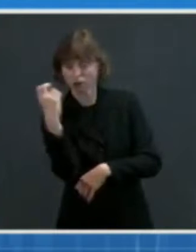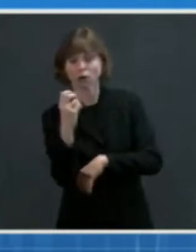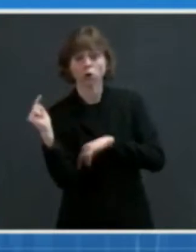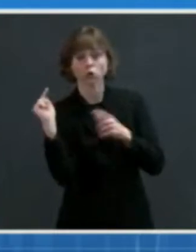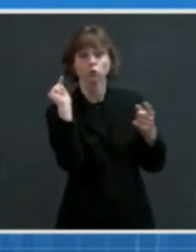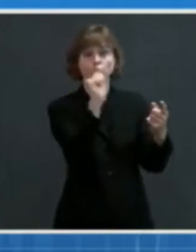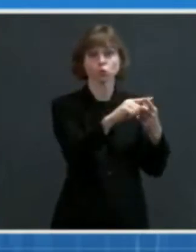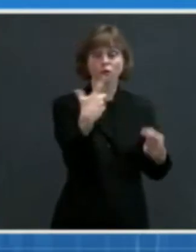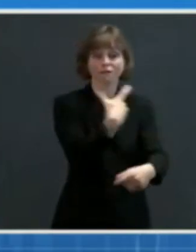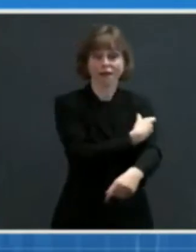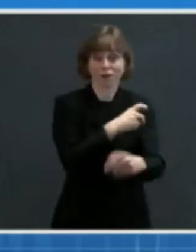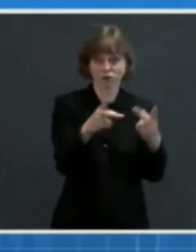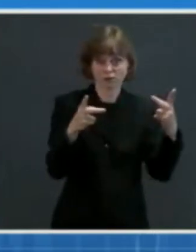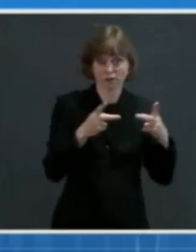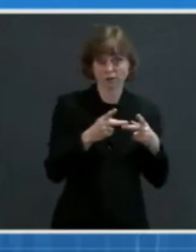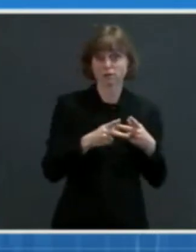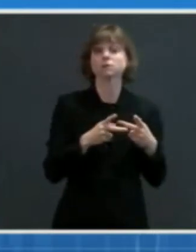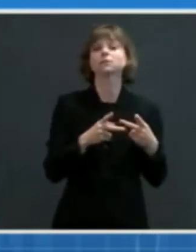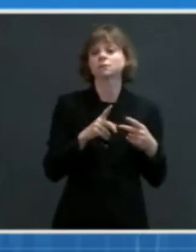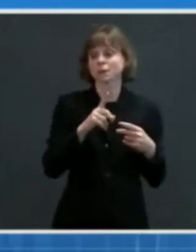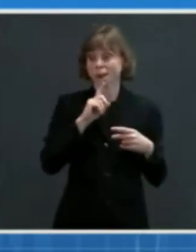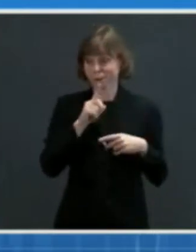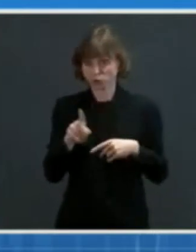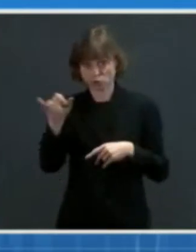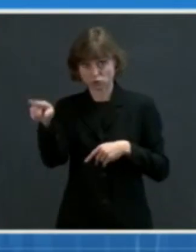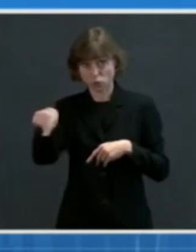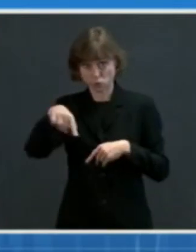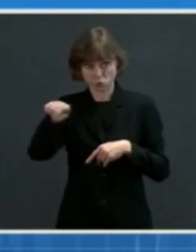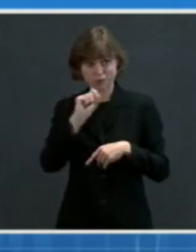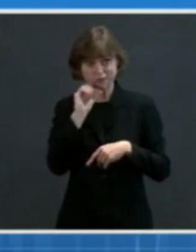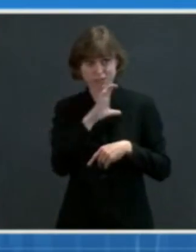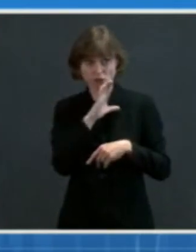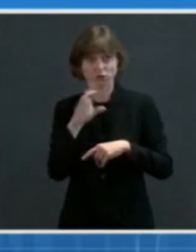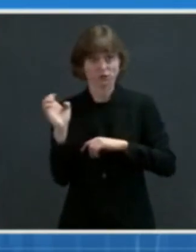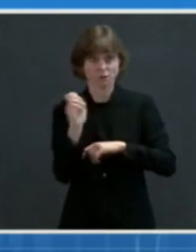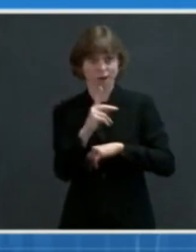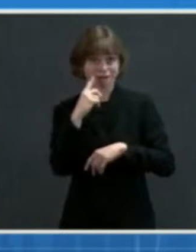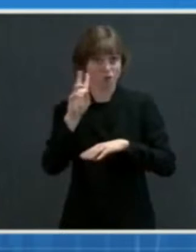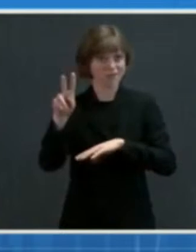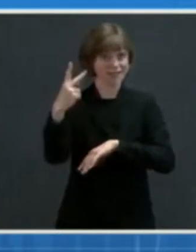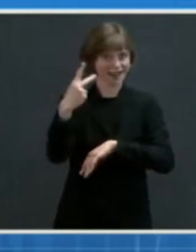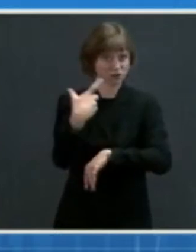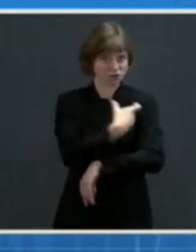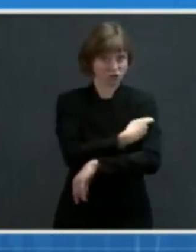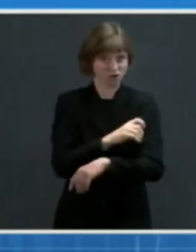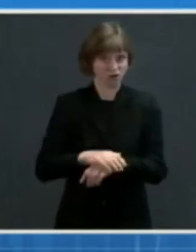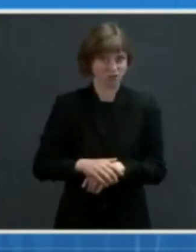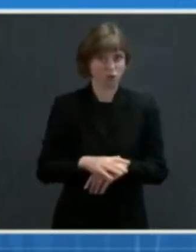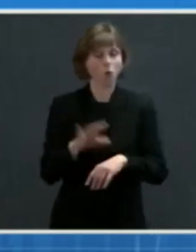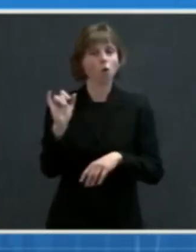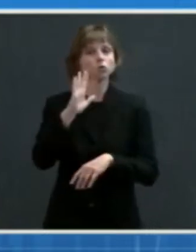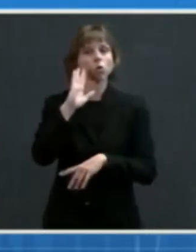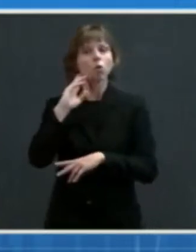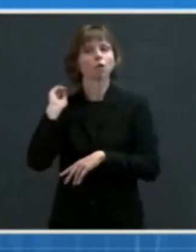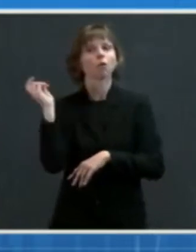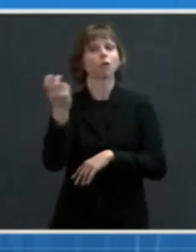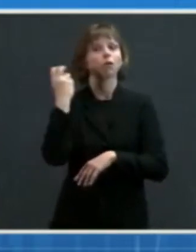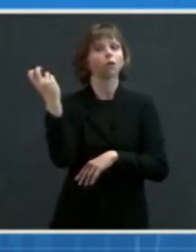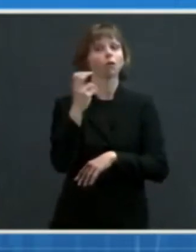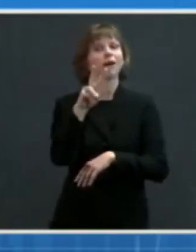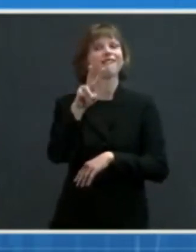site and ensure seniors get back for a second shot. They'll also look to deploy mobile vans into communities of